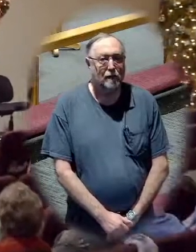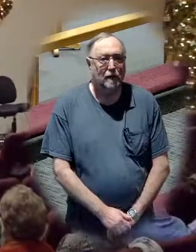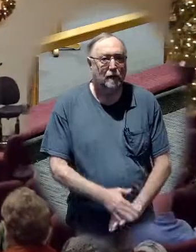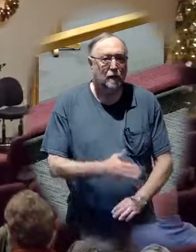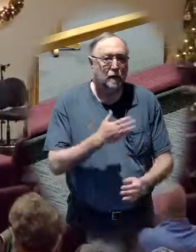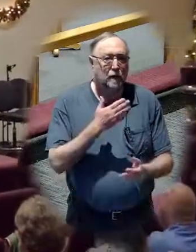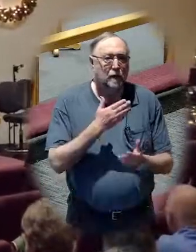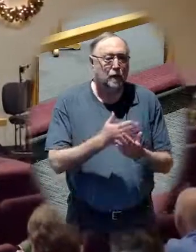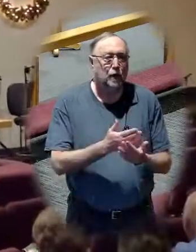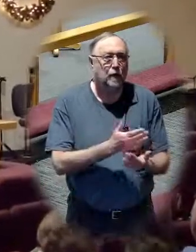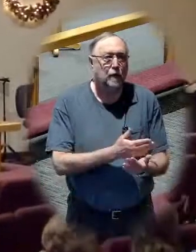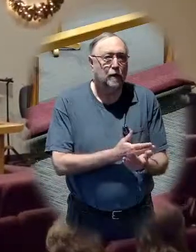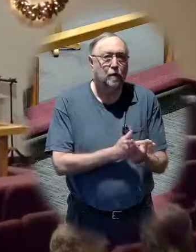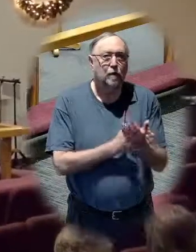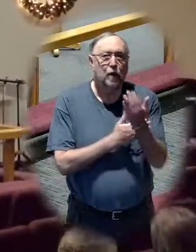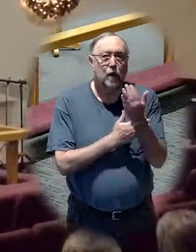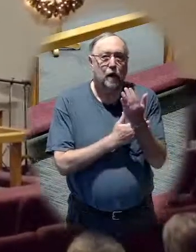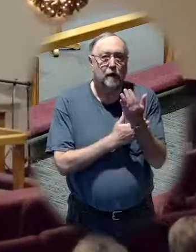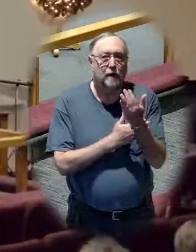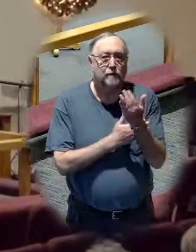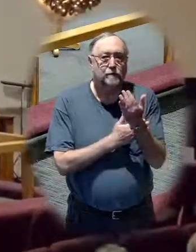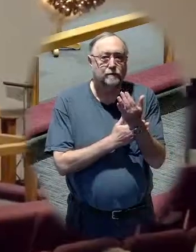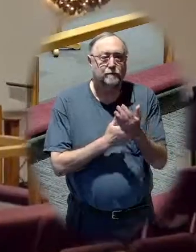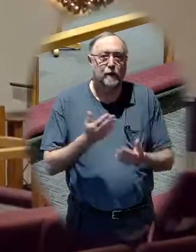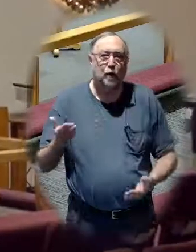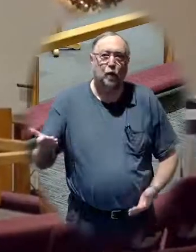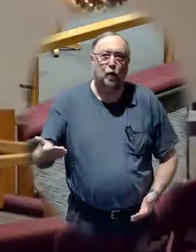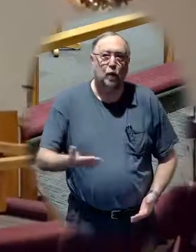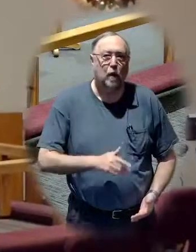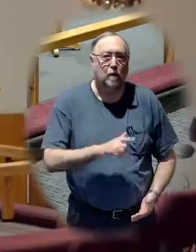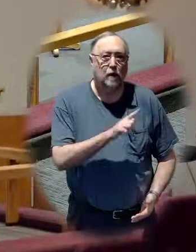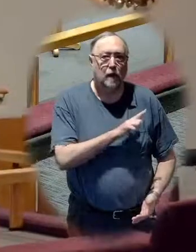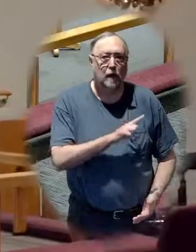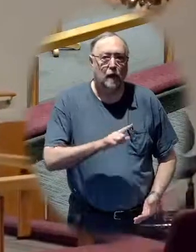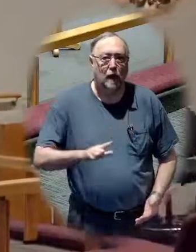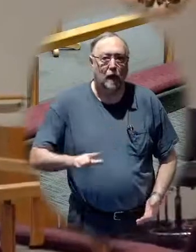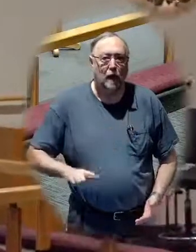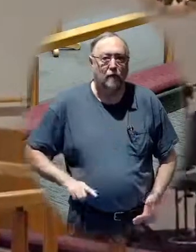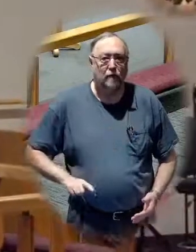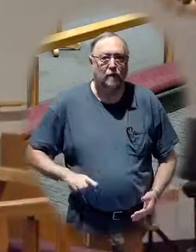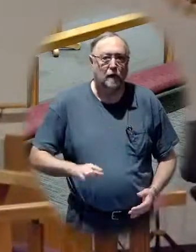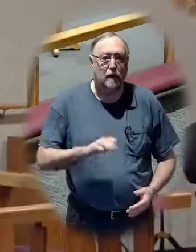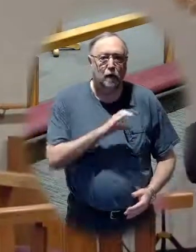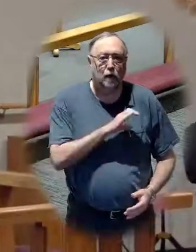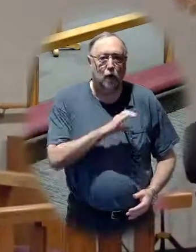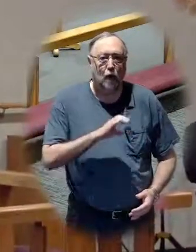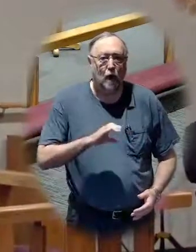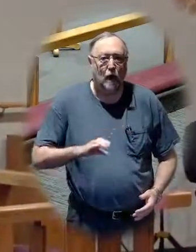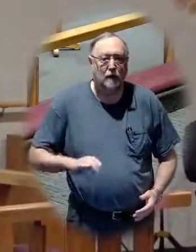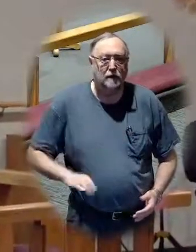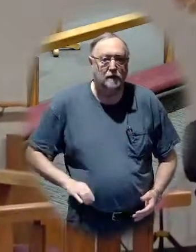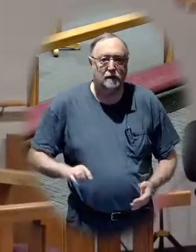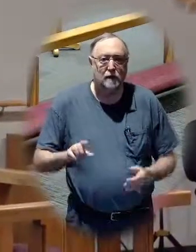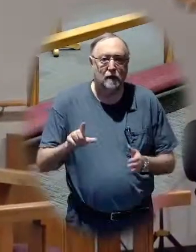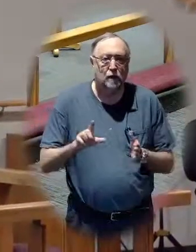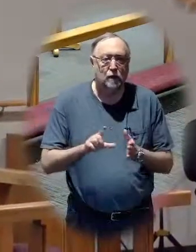Good morning, and welcome to Life in Christ Lutheran Church as we continue in the Christmas season,